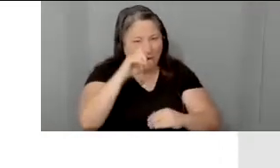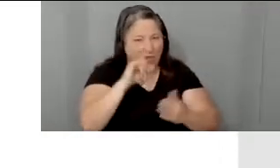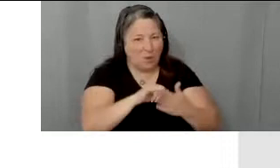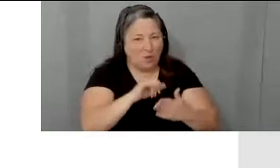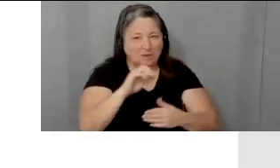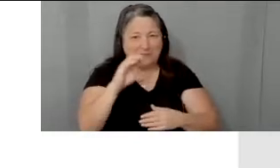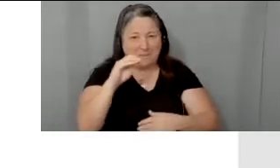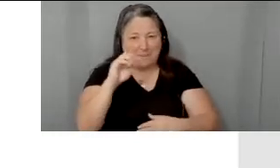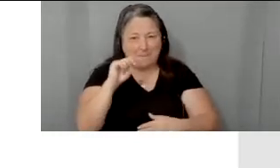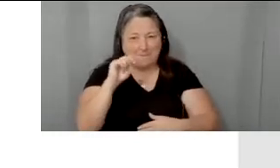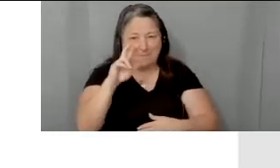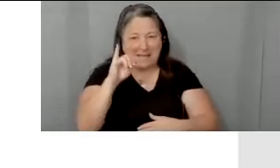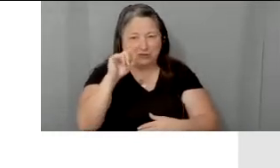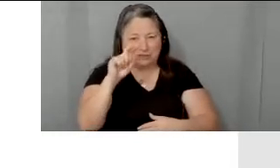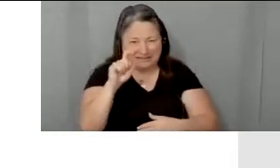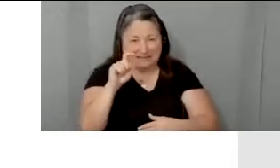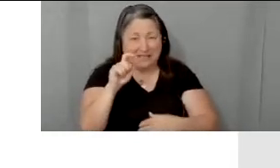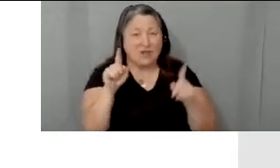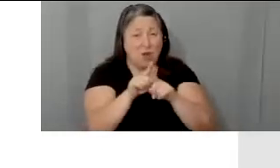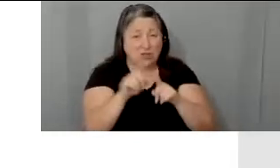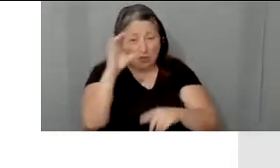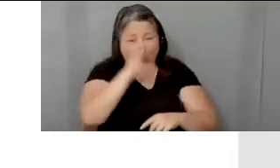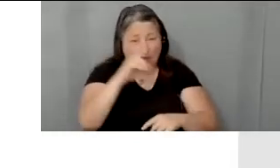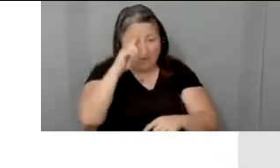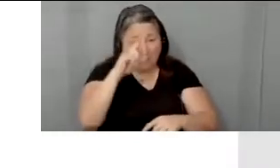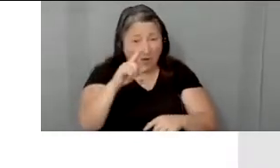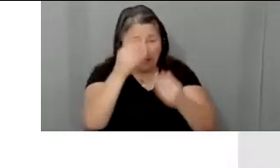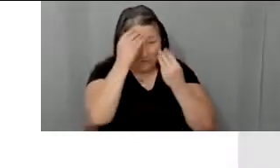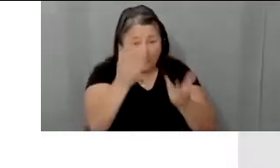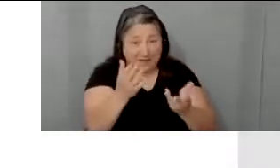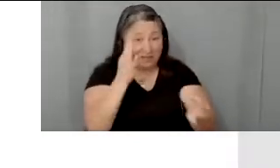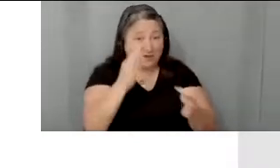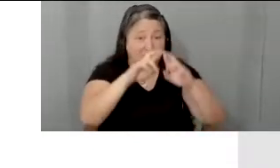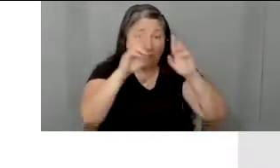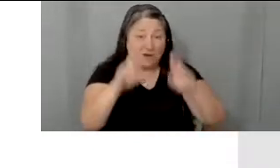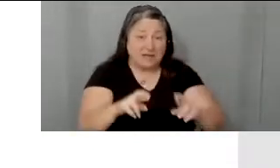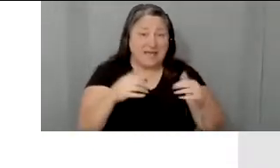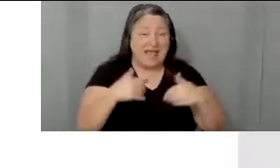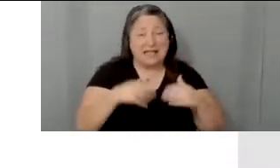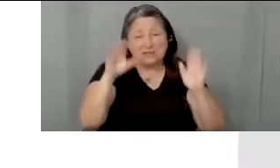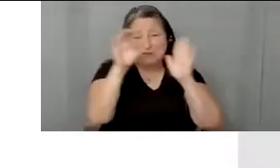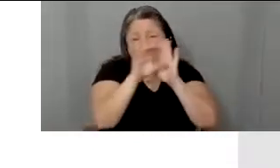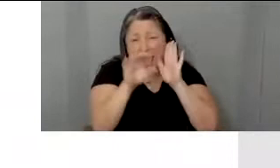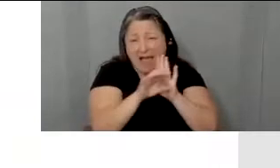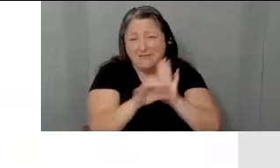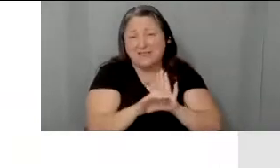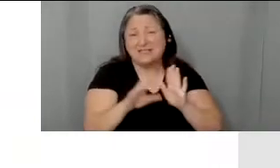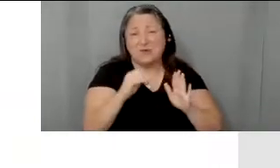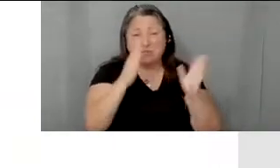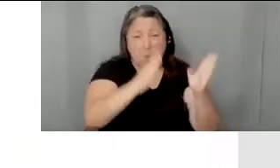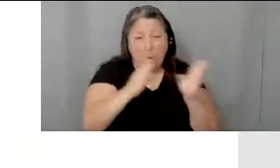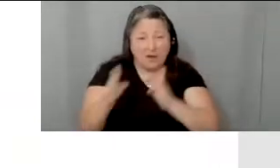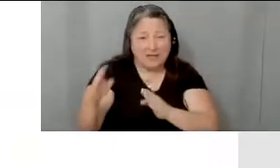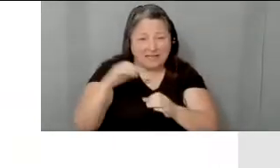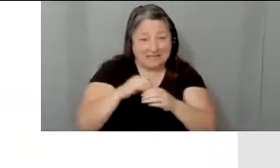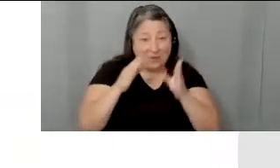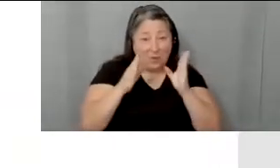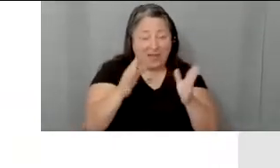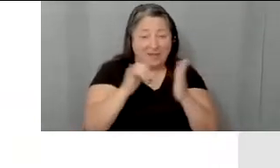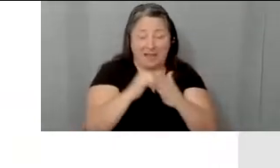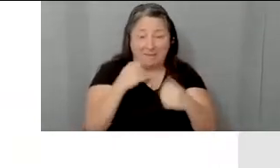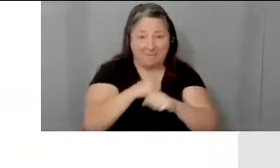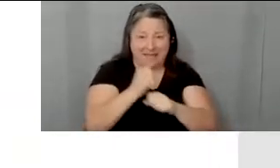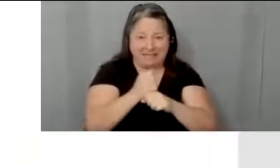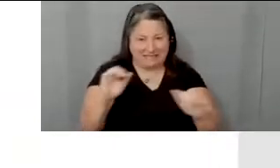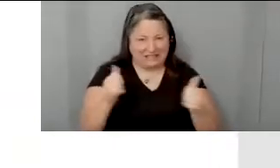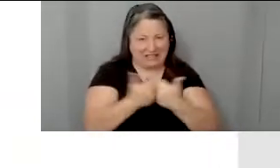also looking for the information. So if your resume is covered in graphics, or your resume is organized in a way that makes it challenging